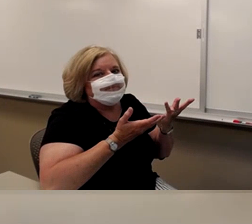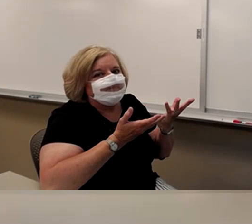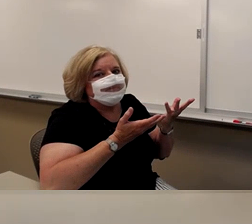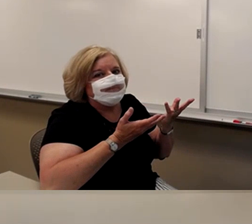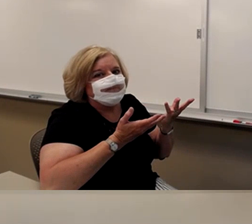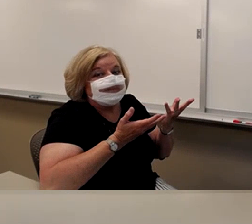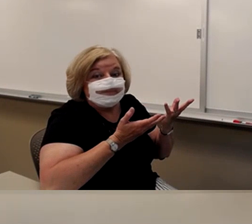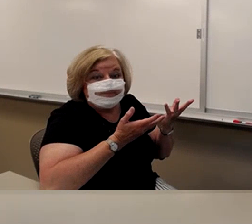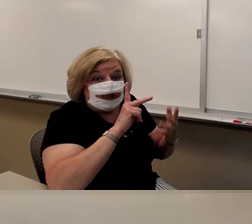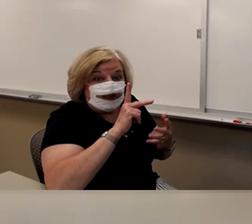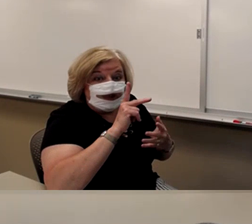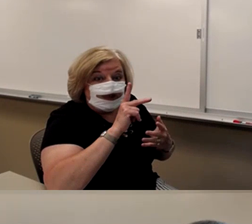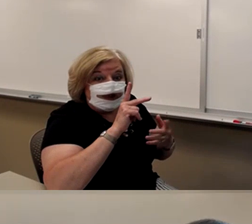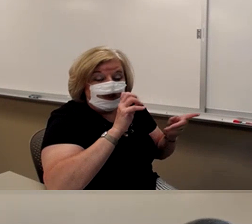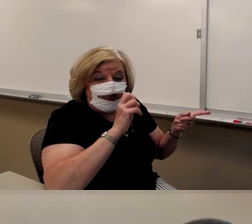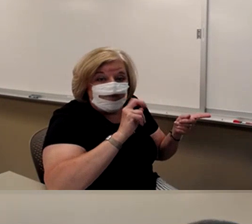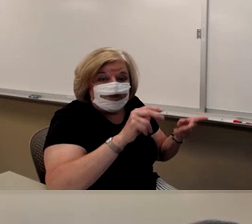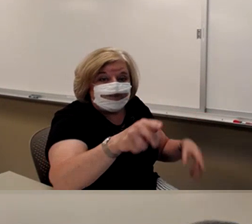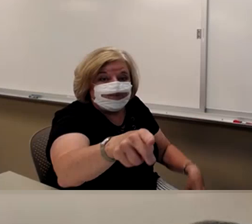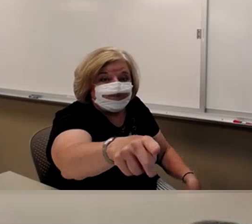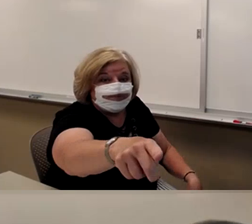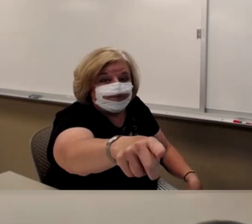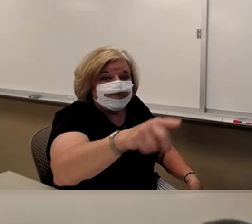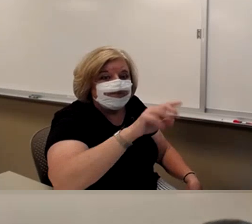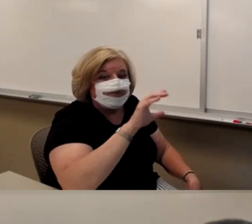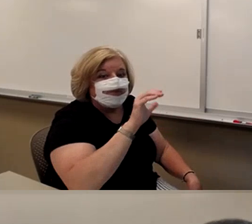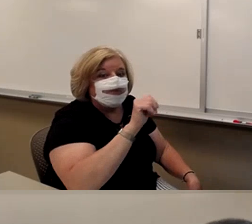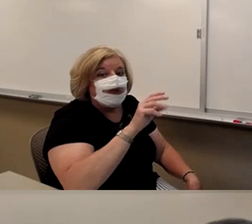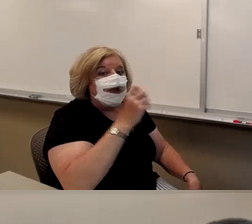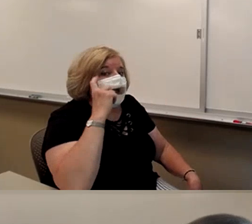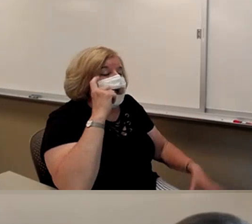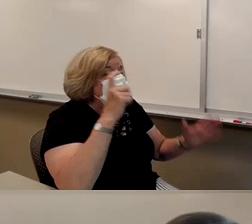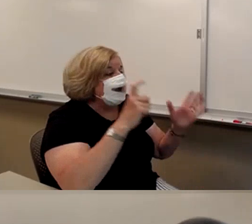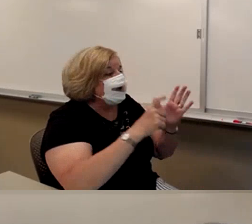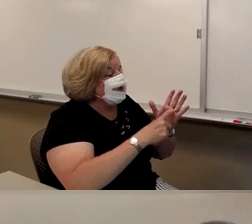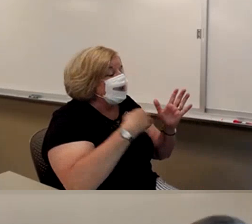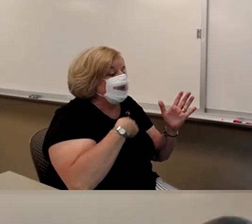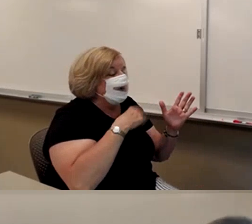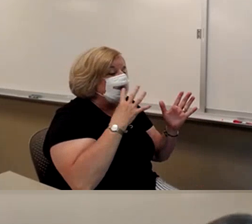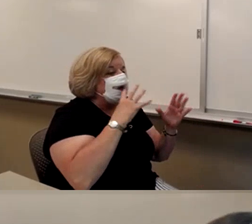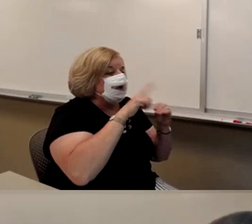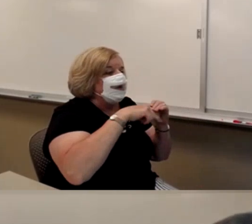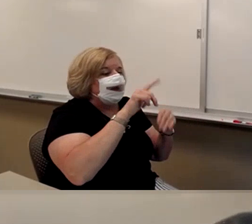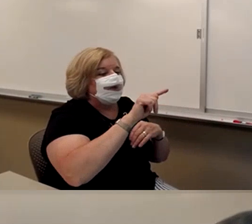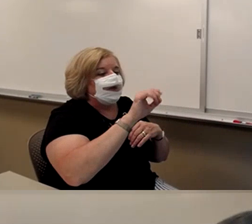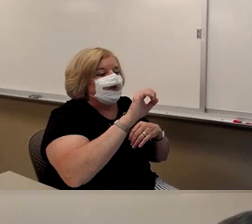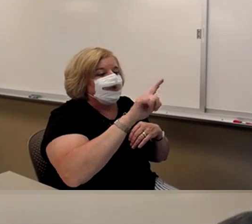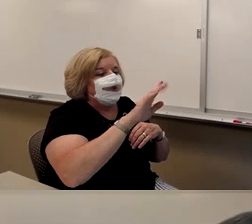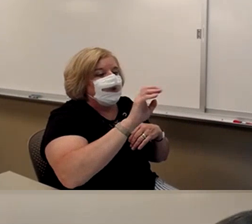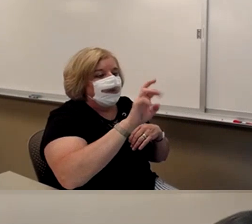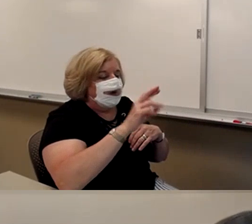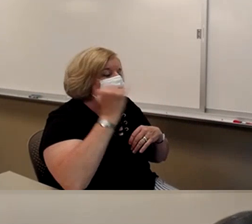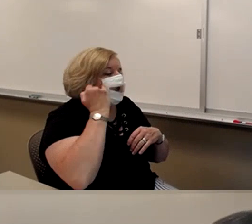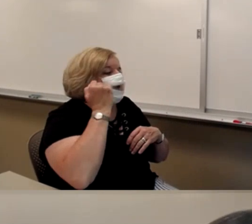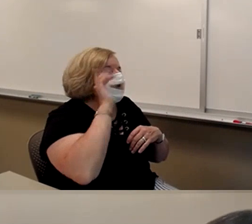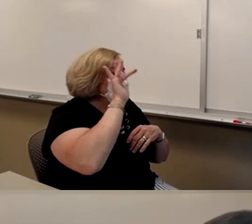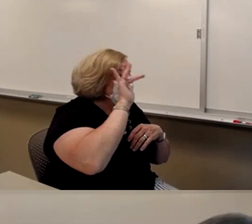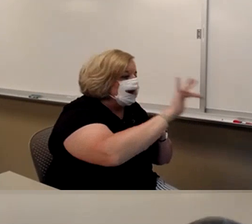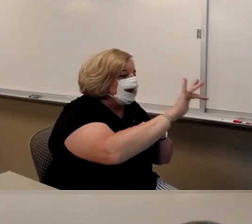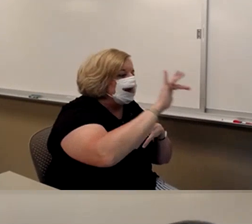Yeah, Kevin. Candace, I just noticed that when we were talking about the toolbar, I noticed that if you click